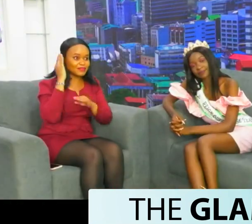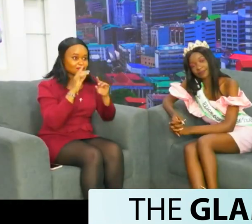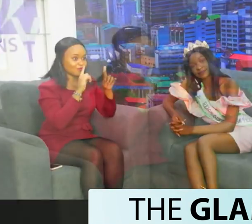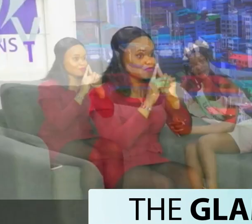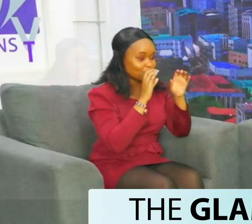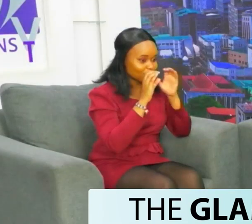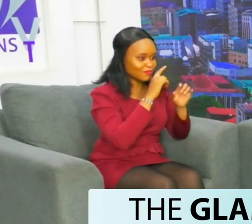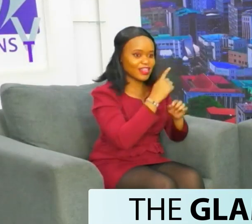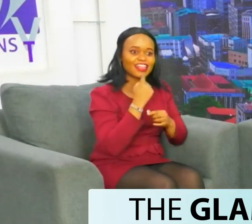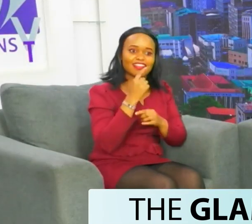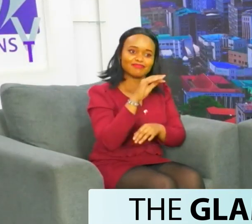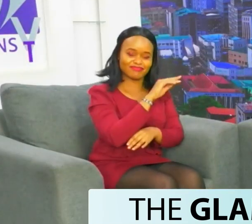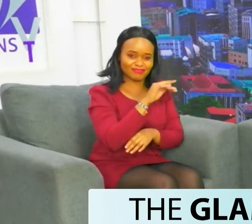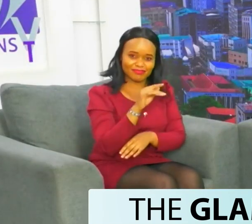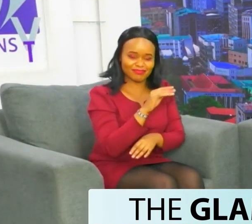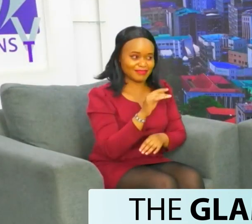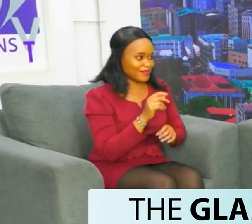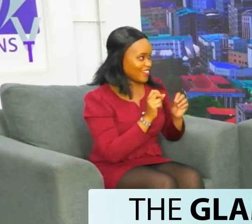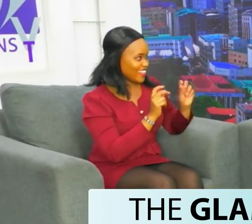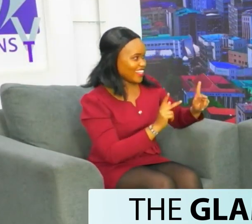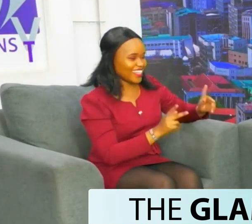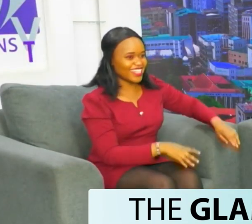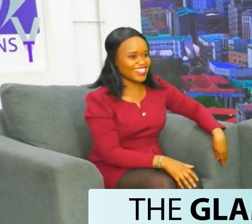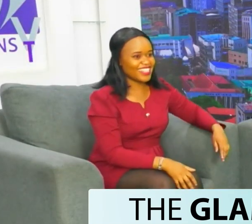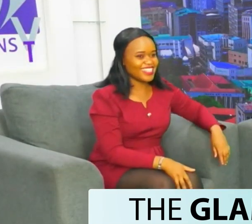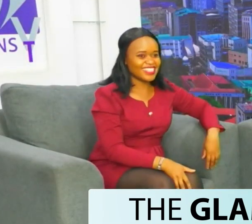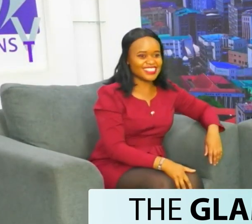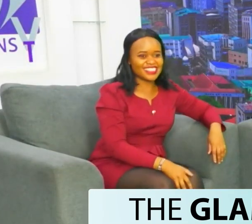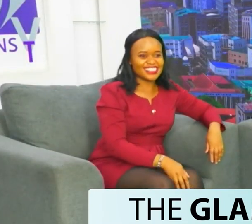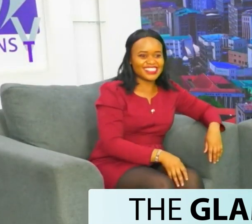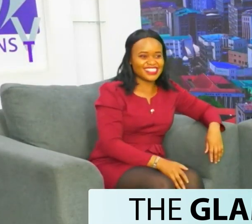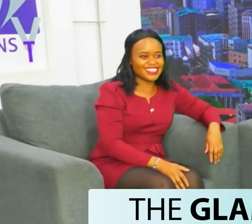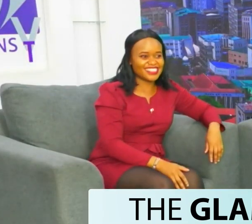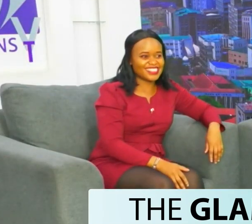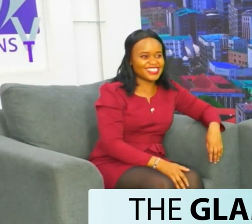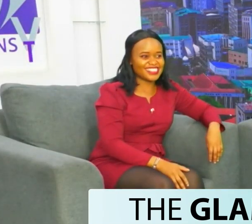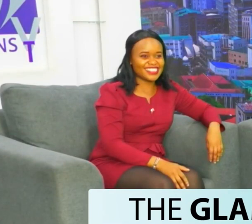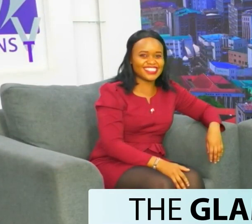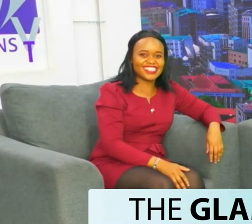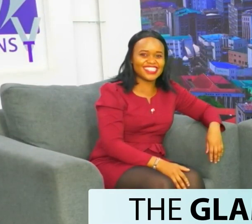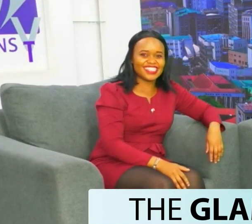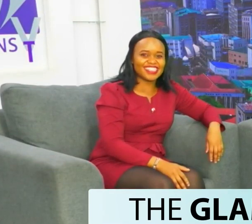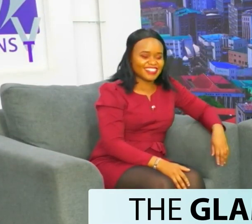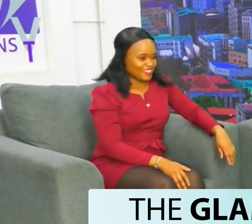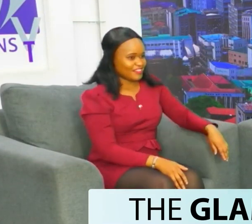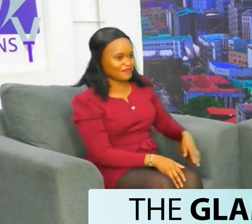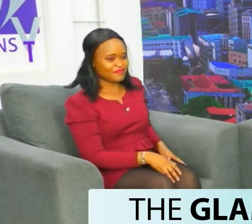So don't forget your name. When you meet with a deaf person, just introduce yourself using your sign language.